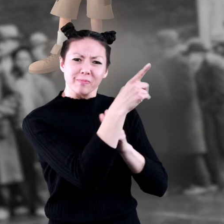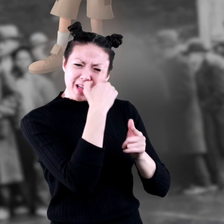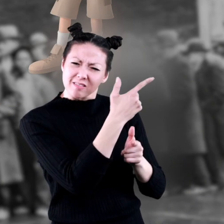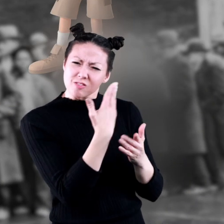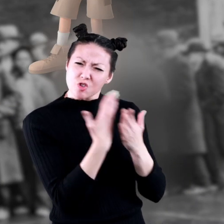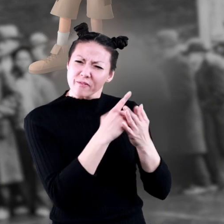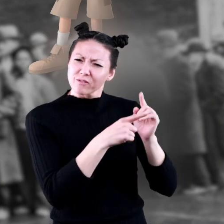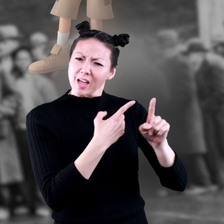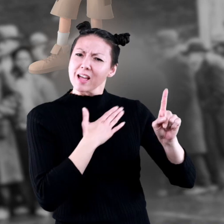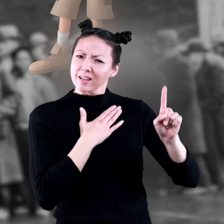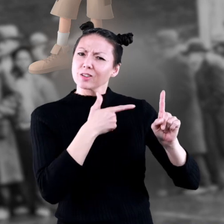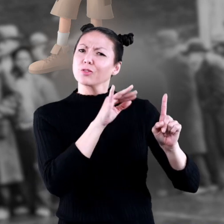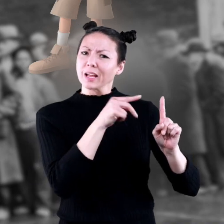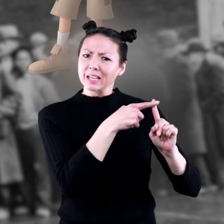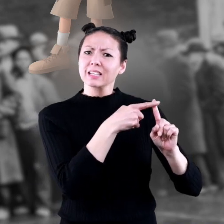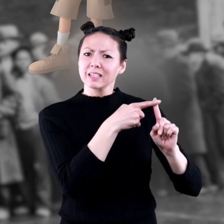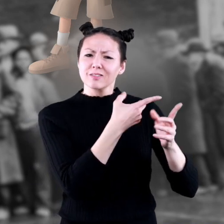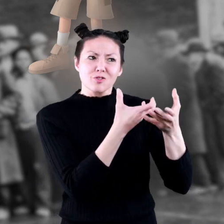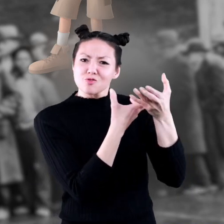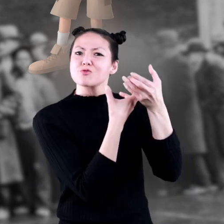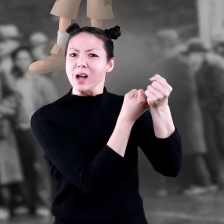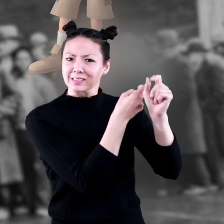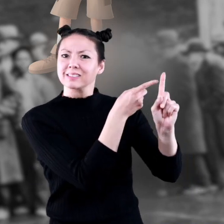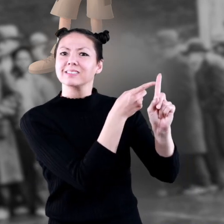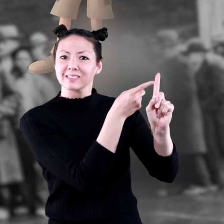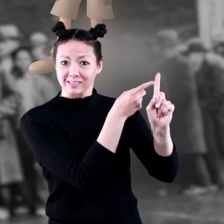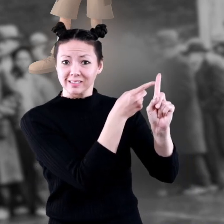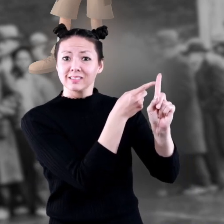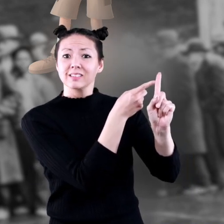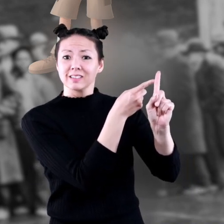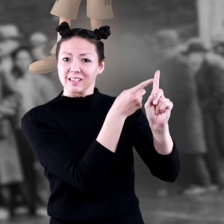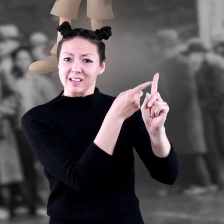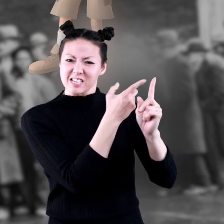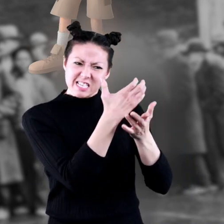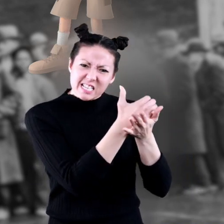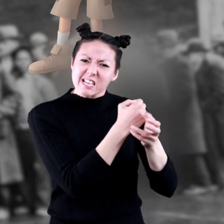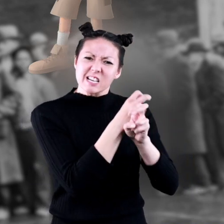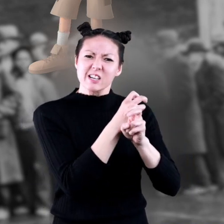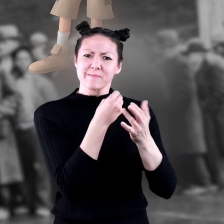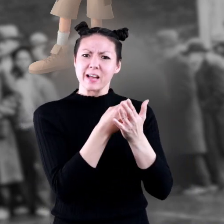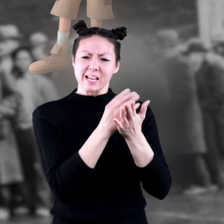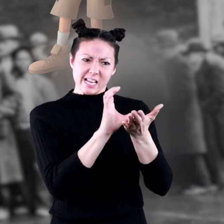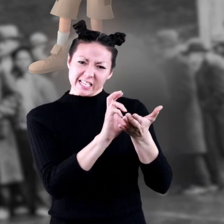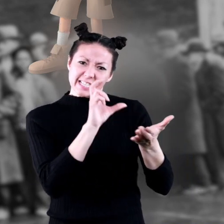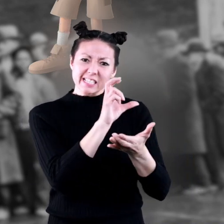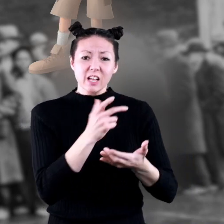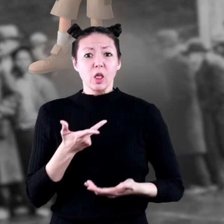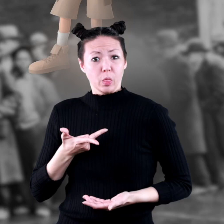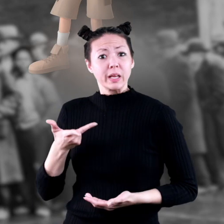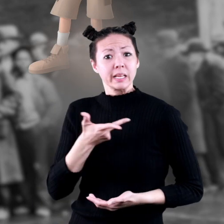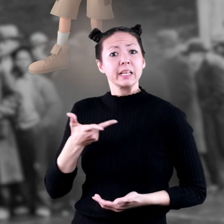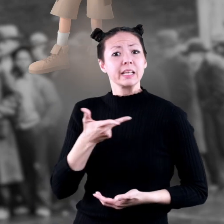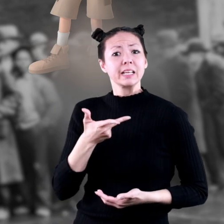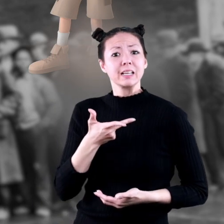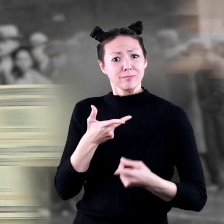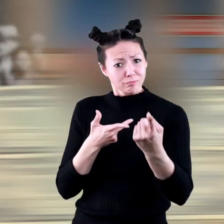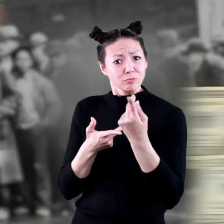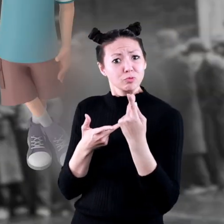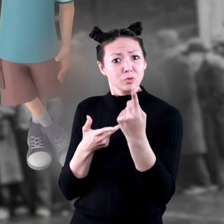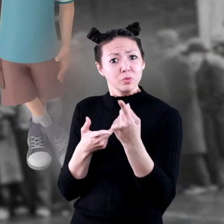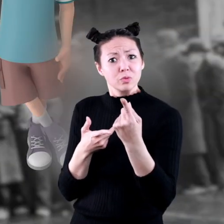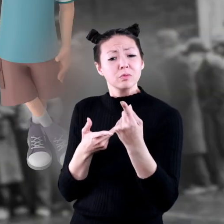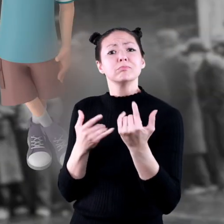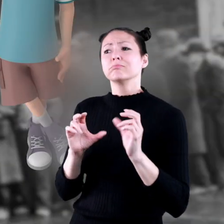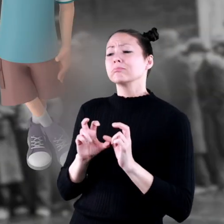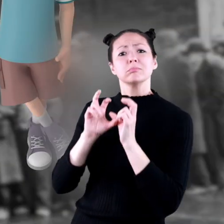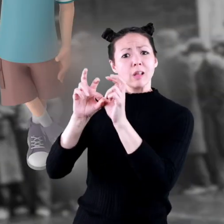lot of money. Hopefully, Quinn is a good friend, since you have to trust someone a lot to give them your hard-earned money. So the three